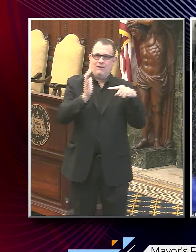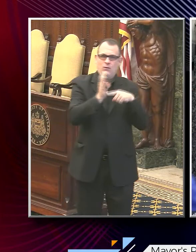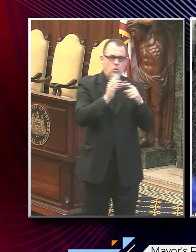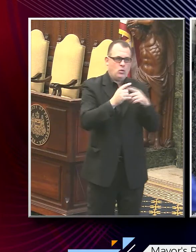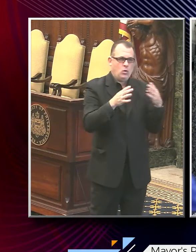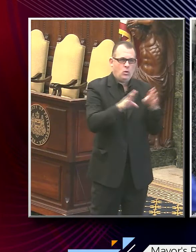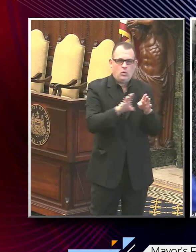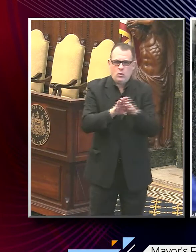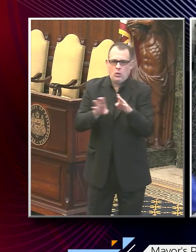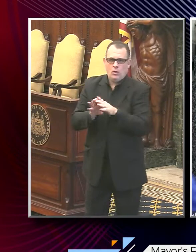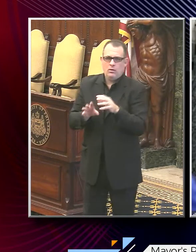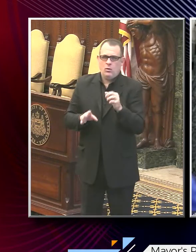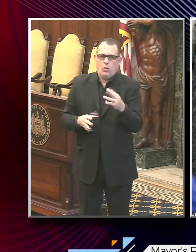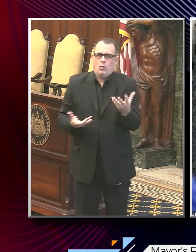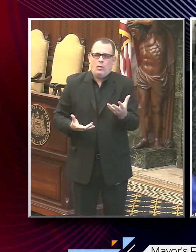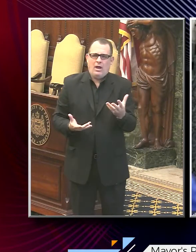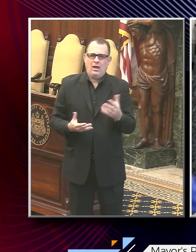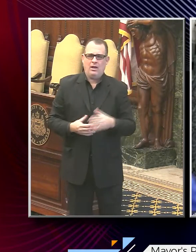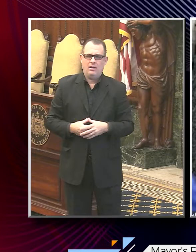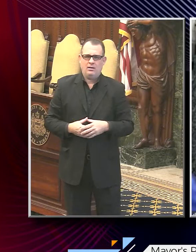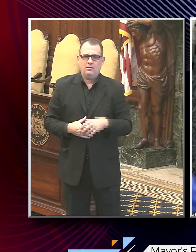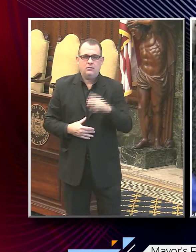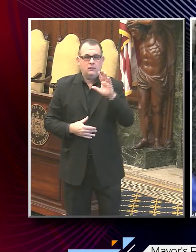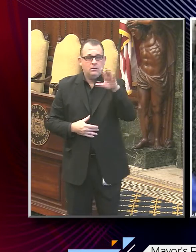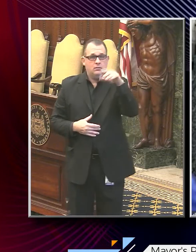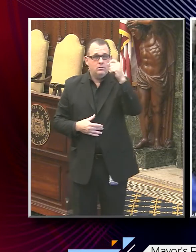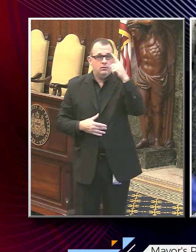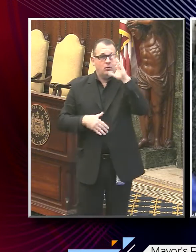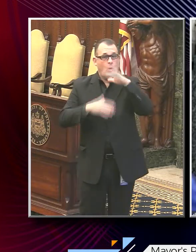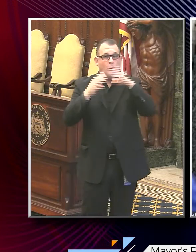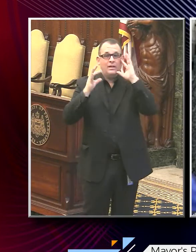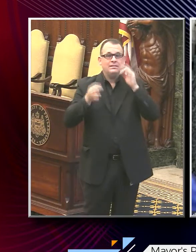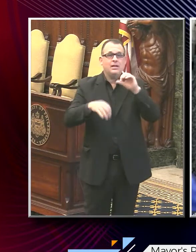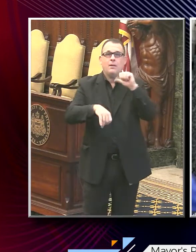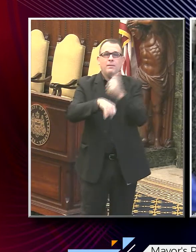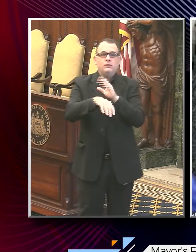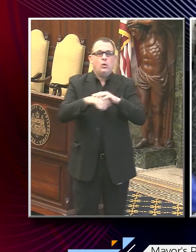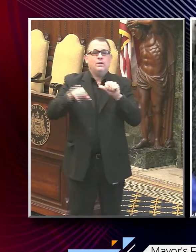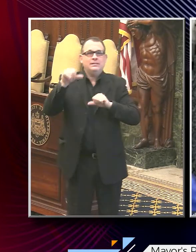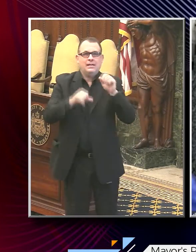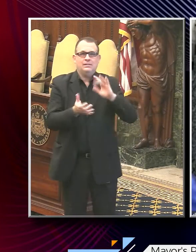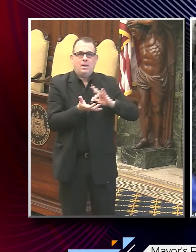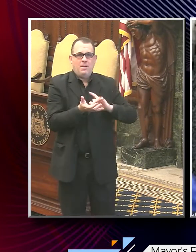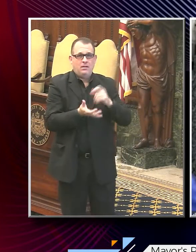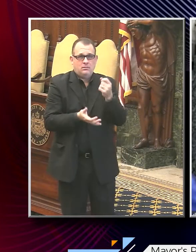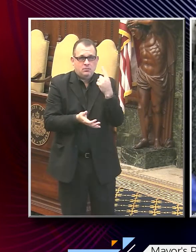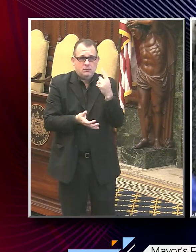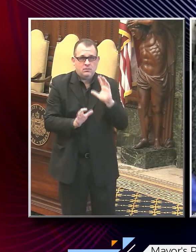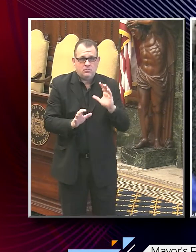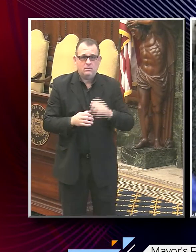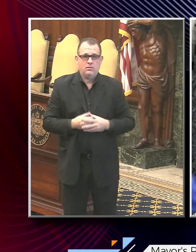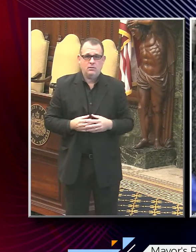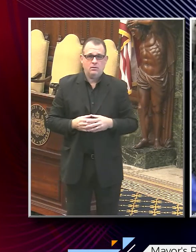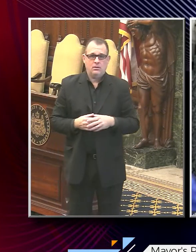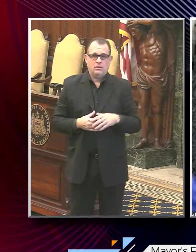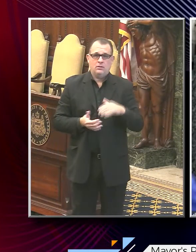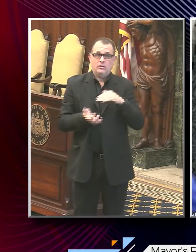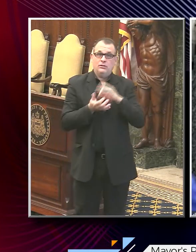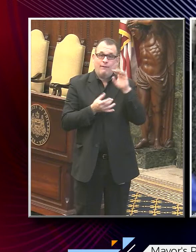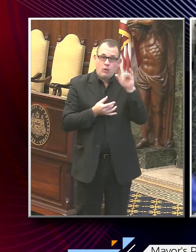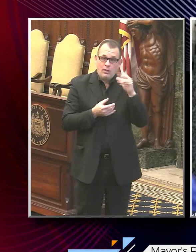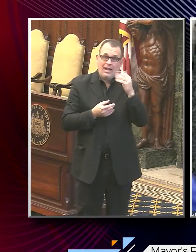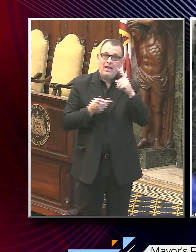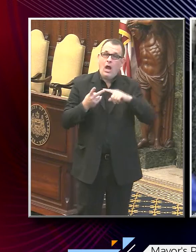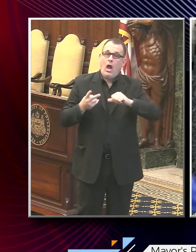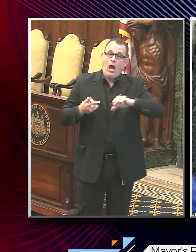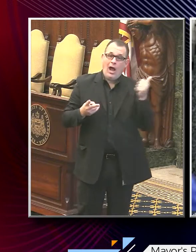all of our decisions were made based on science and medicine. I take my advice from Dr. Farley and the other public health professionals, and there's really